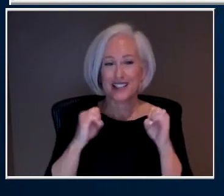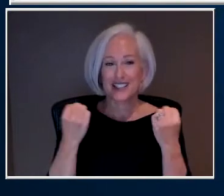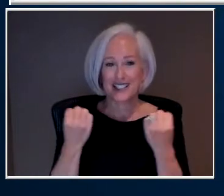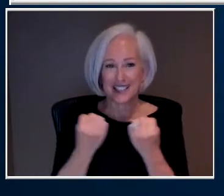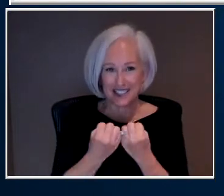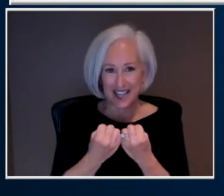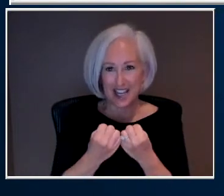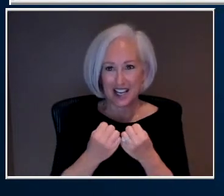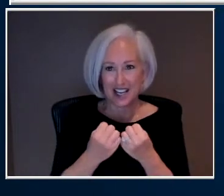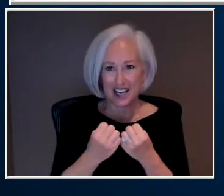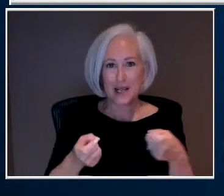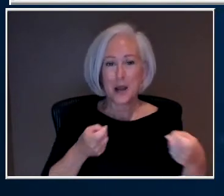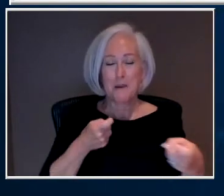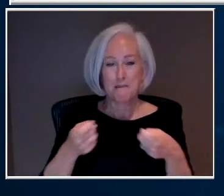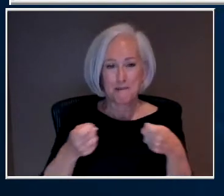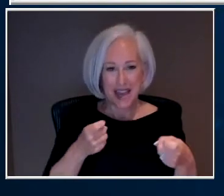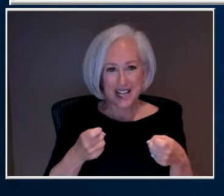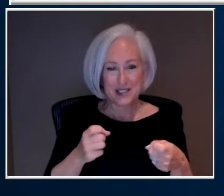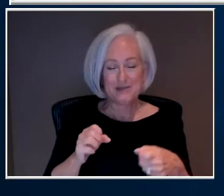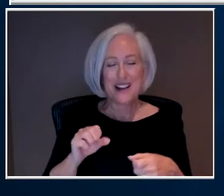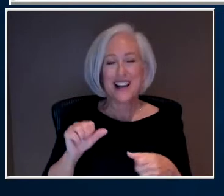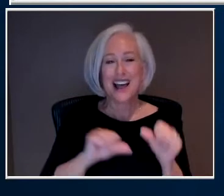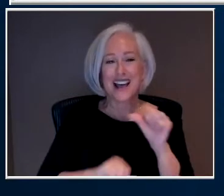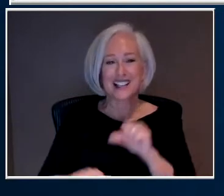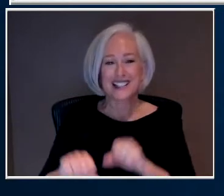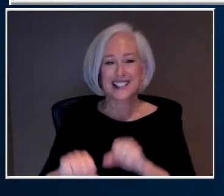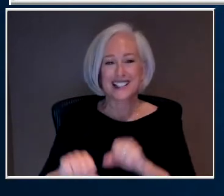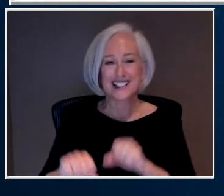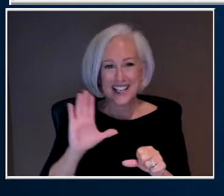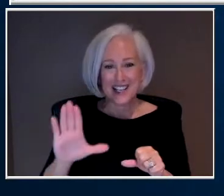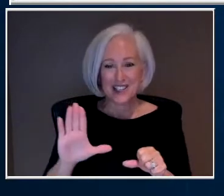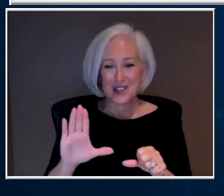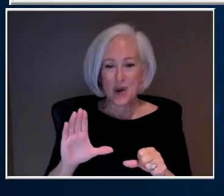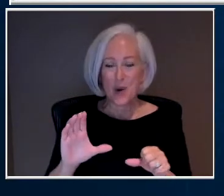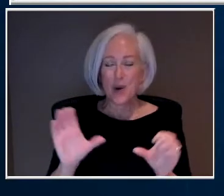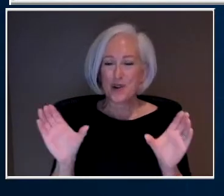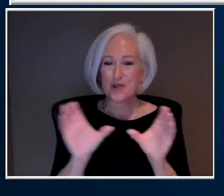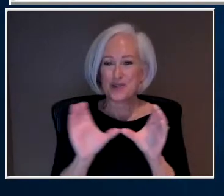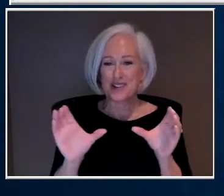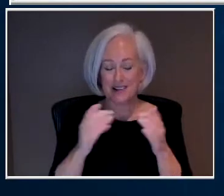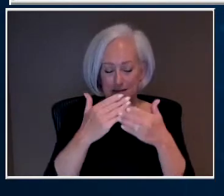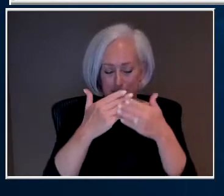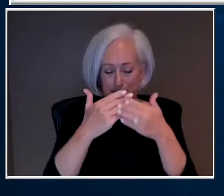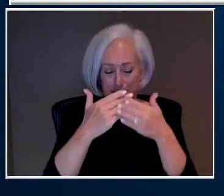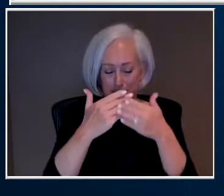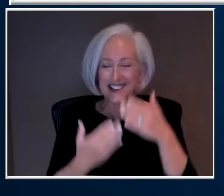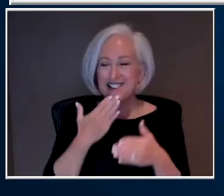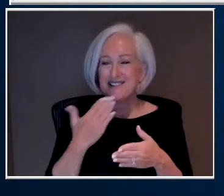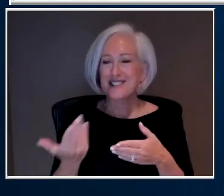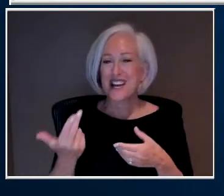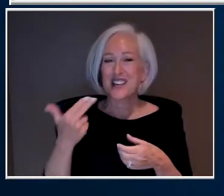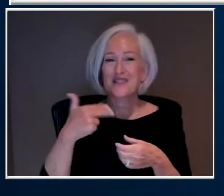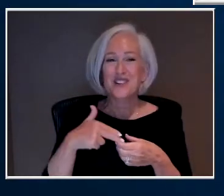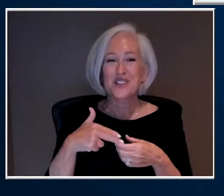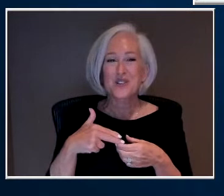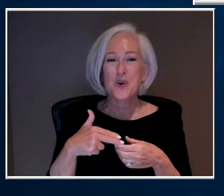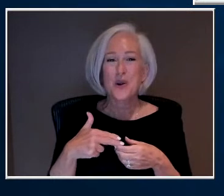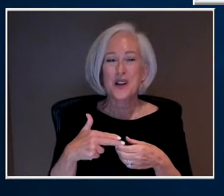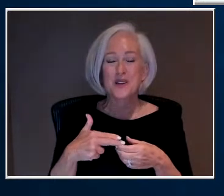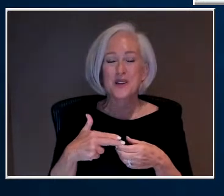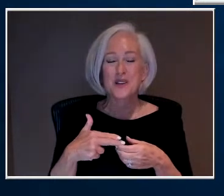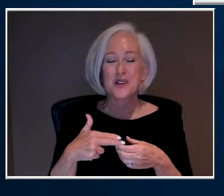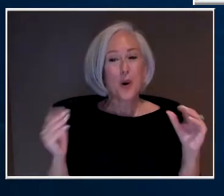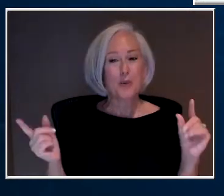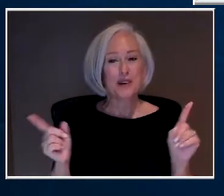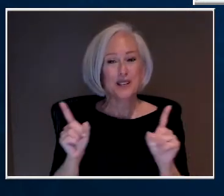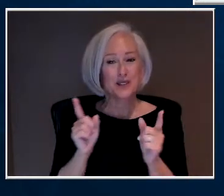business card is jam-packed with credentials. Thank you for being here. And we're also hoping to meet two patients